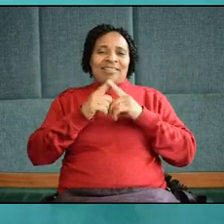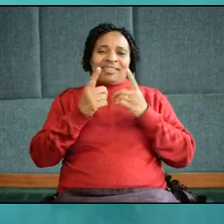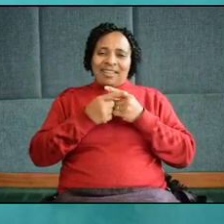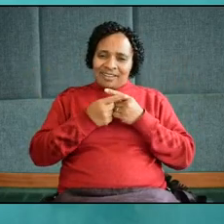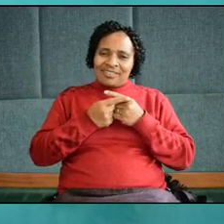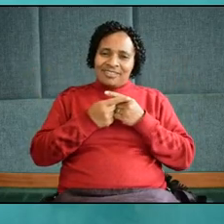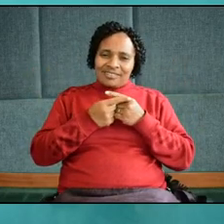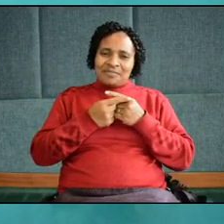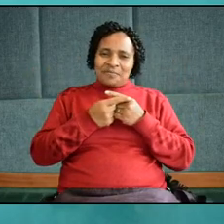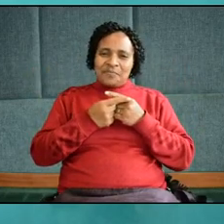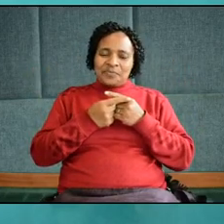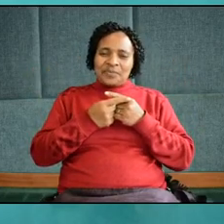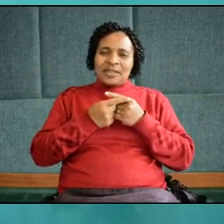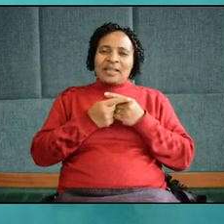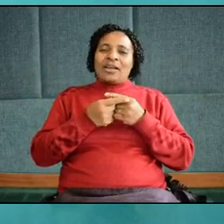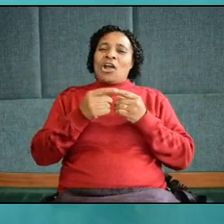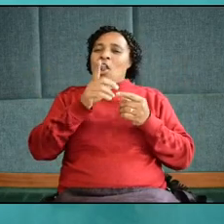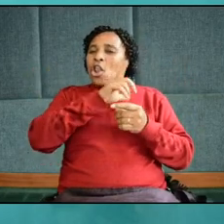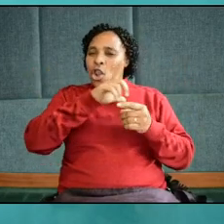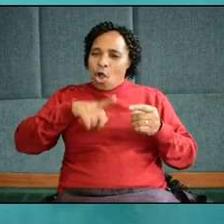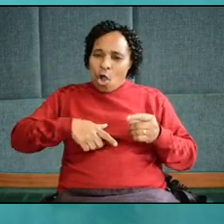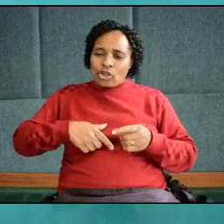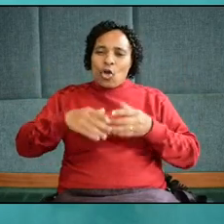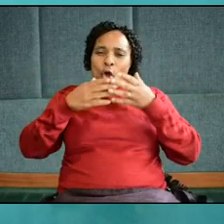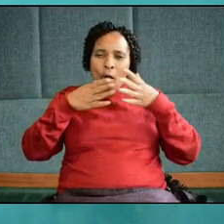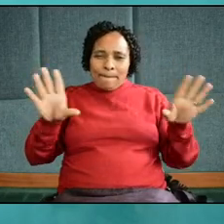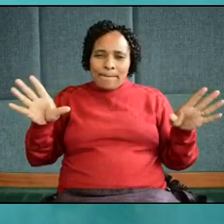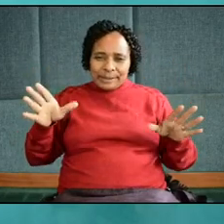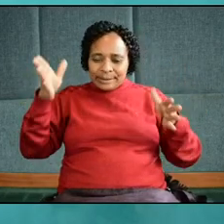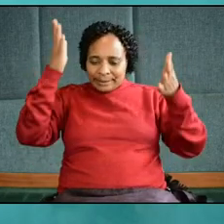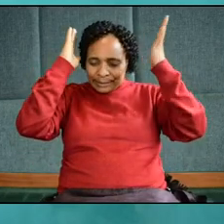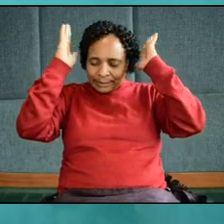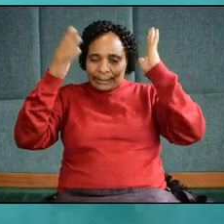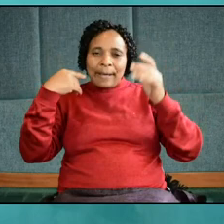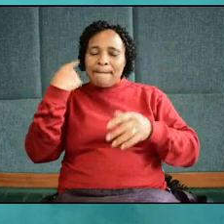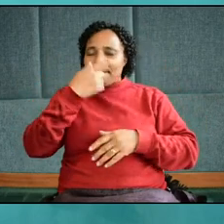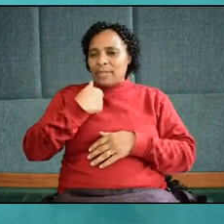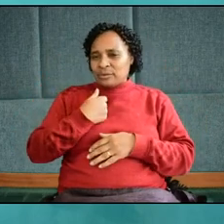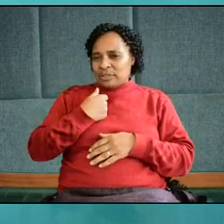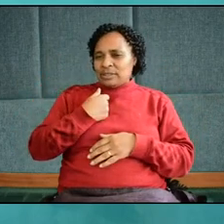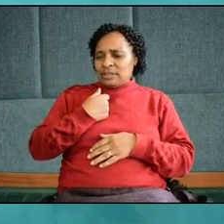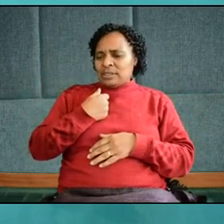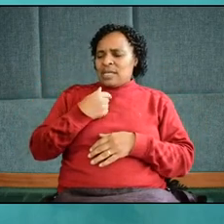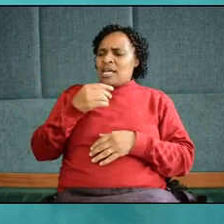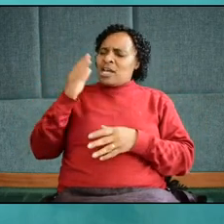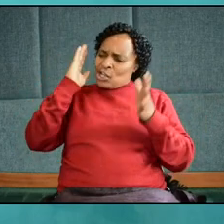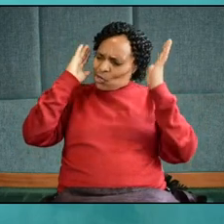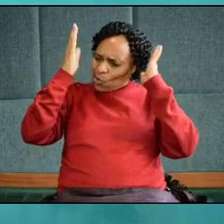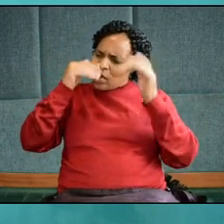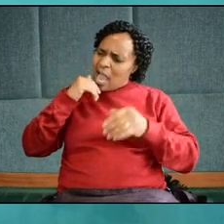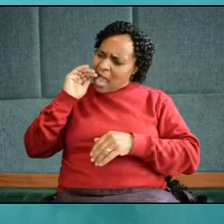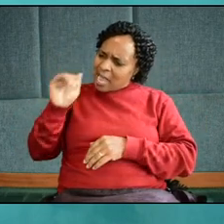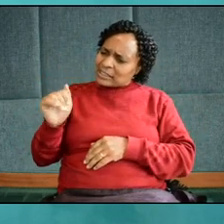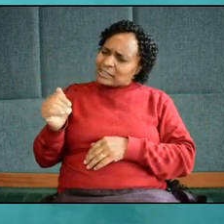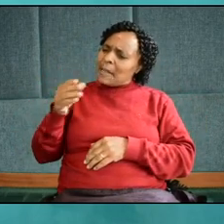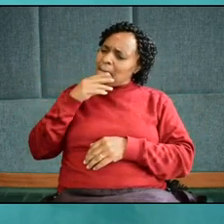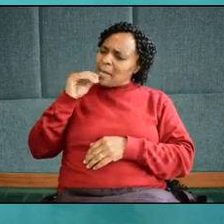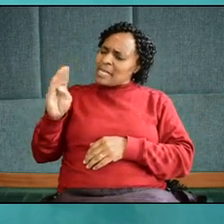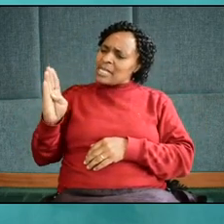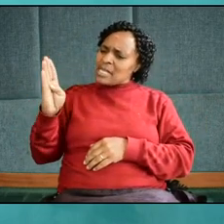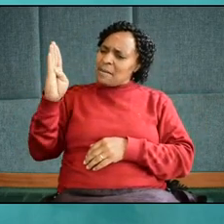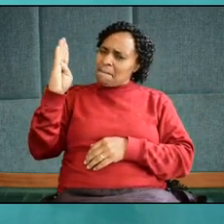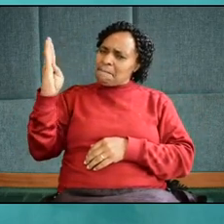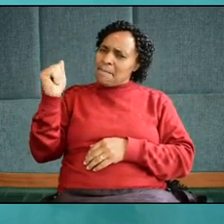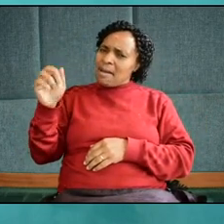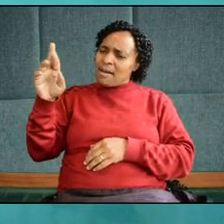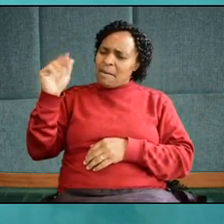Lord opened the donkey's mouth. And the donkey asks Balaam, have I ever disobeyed you all these years you